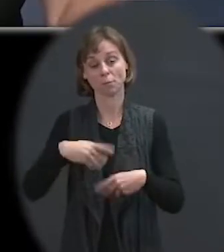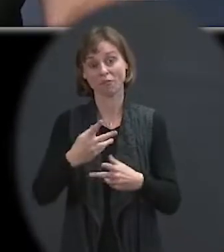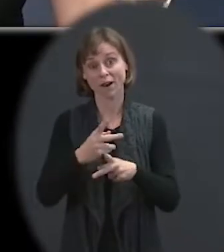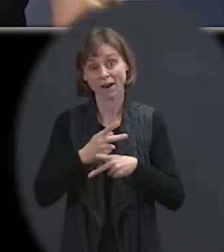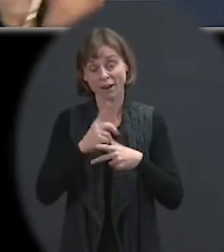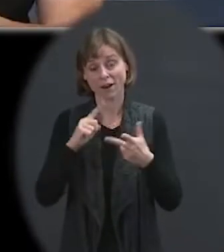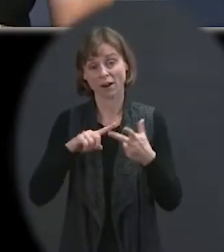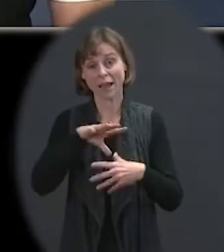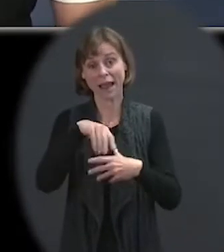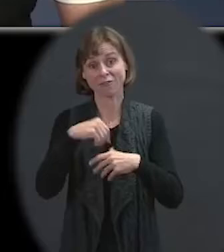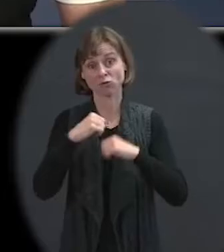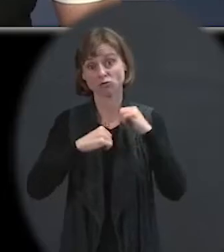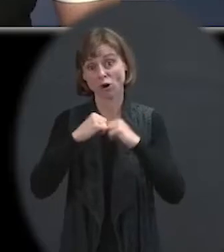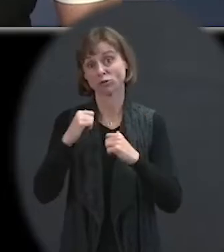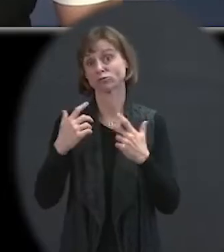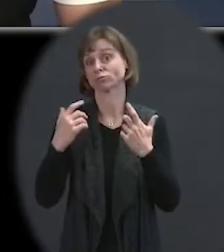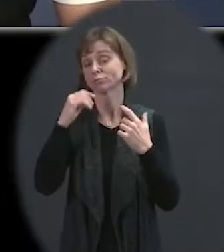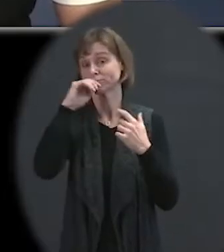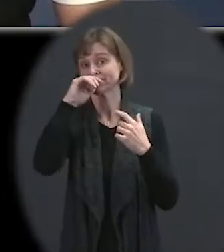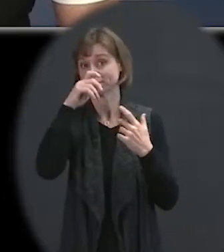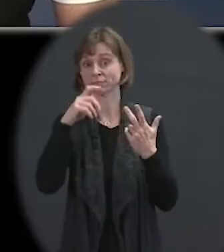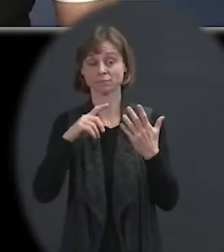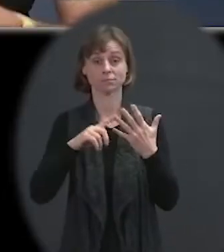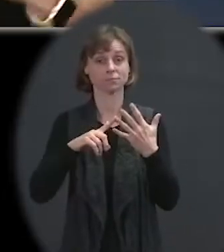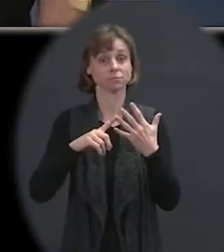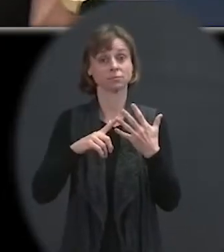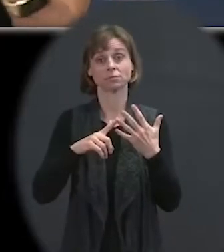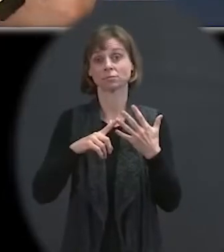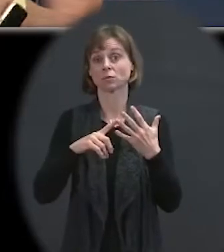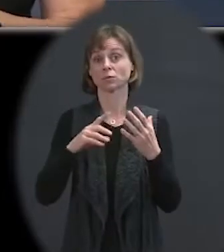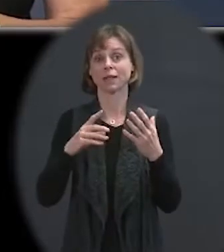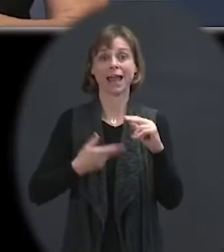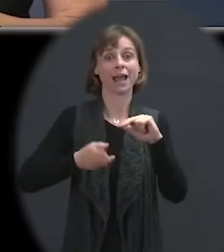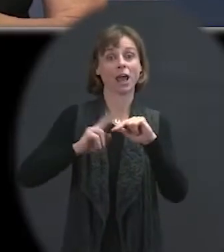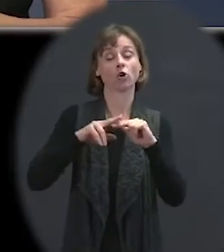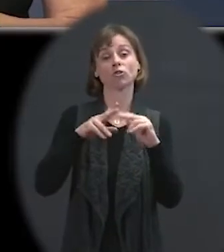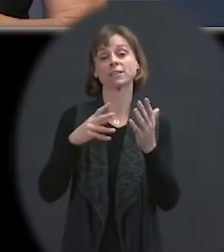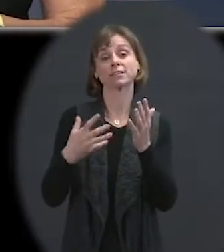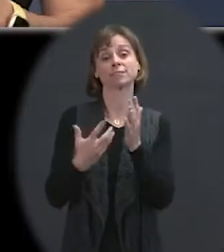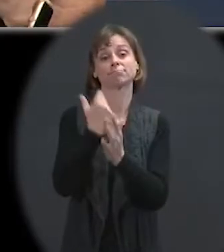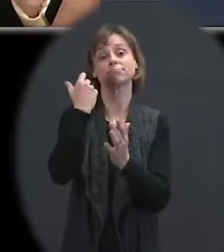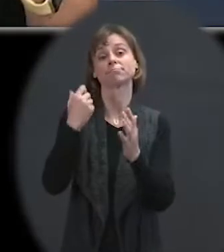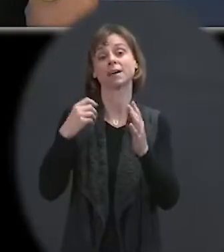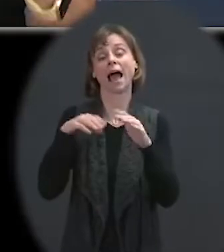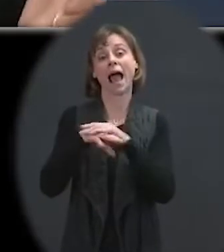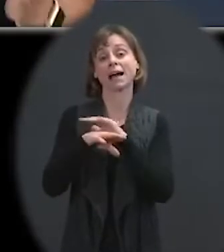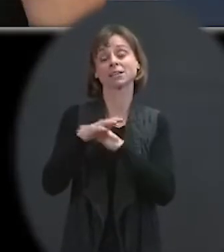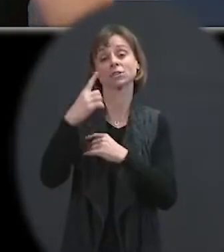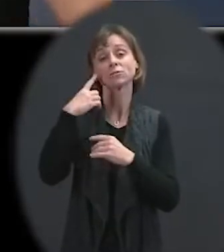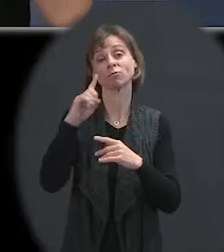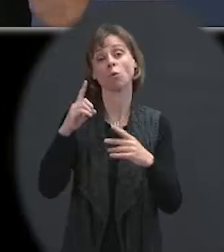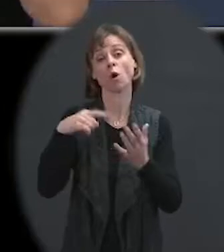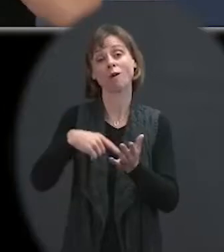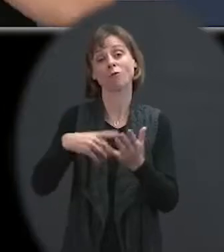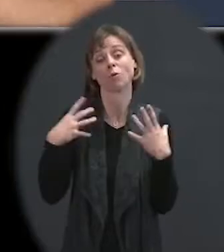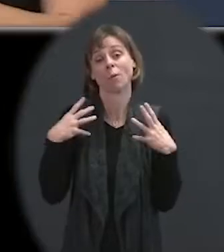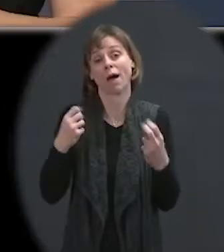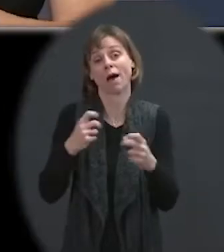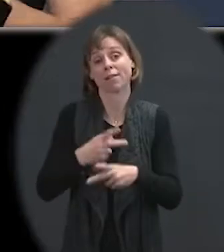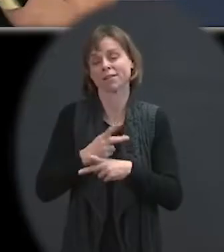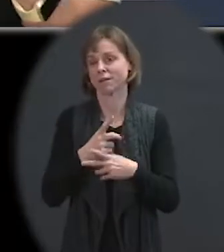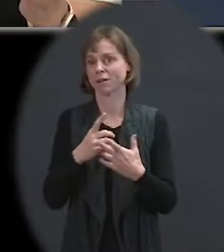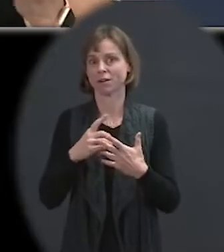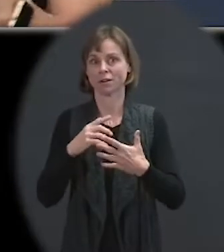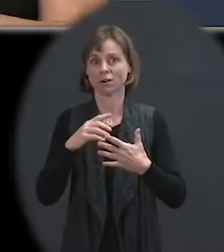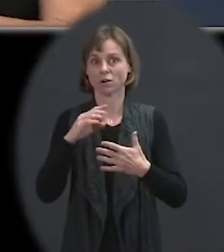infrastructure, strengthening access to affordable health care. Those are all components that are under discussion. The order, the size,